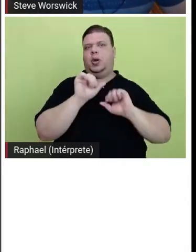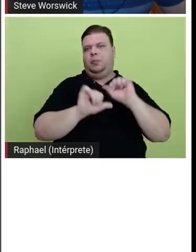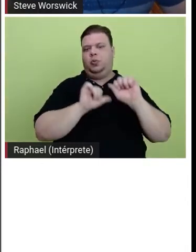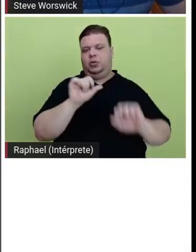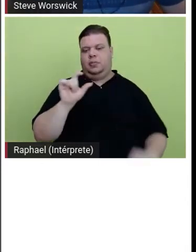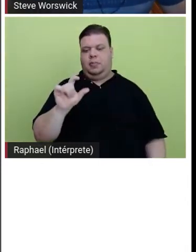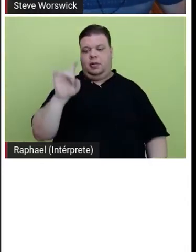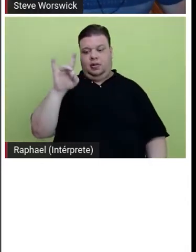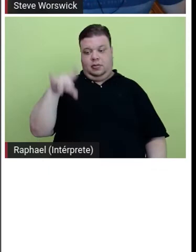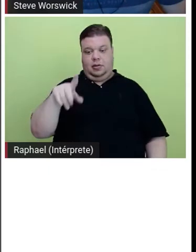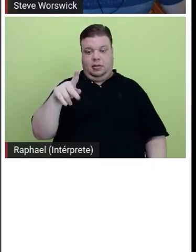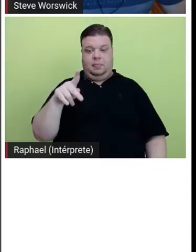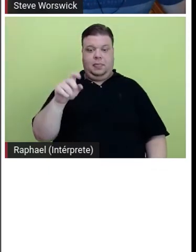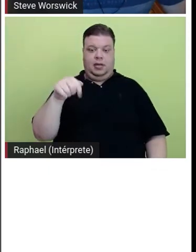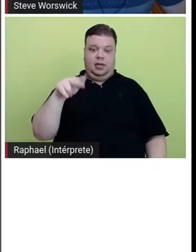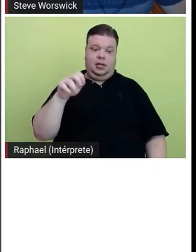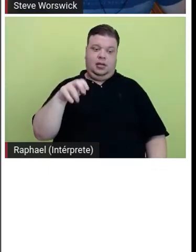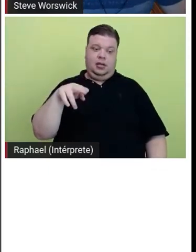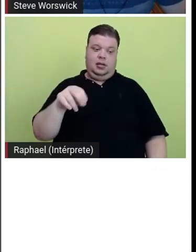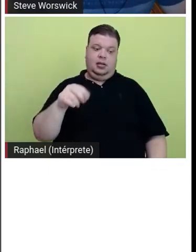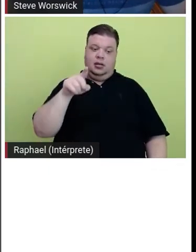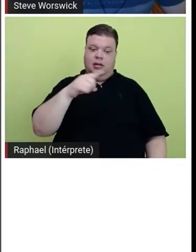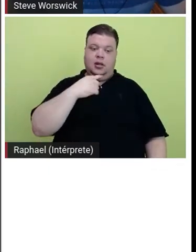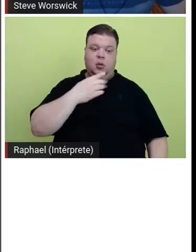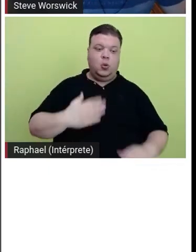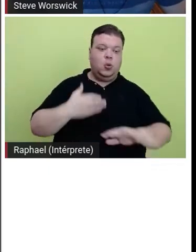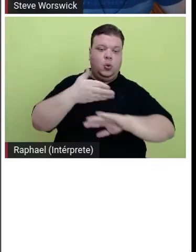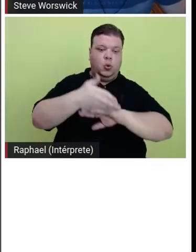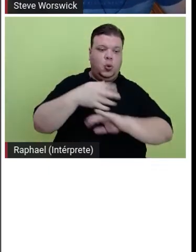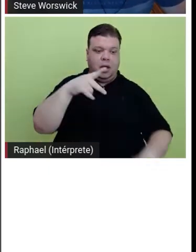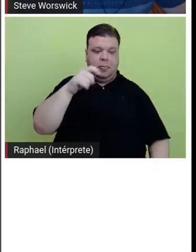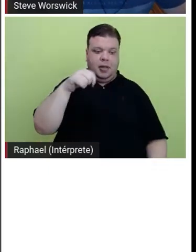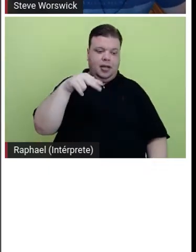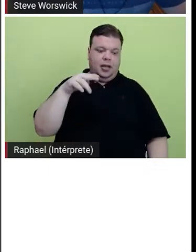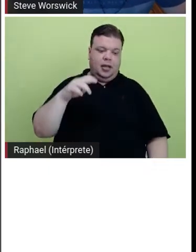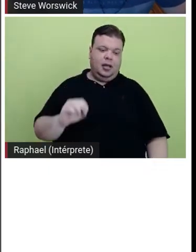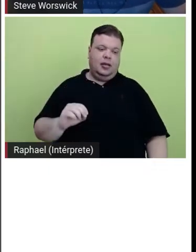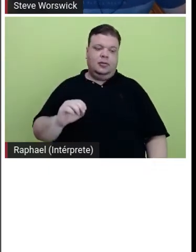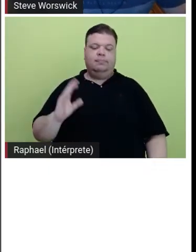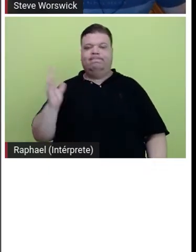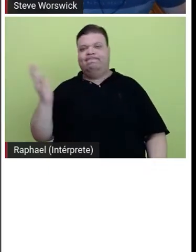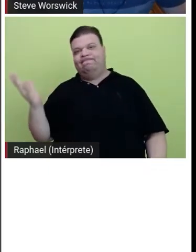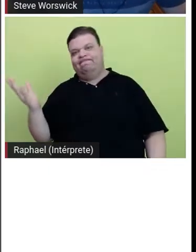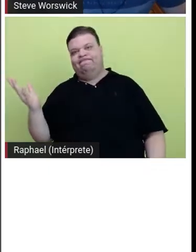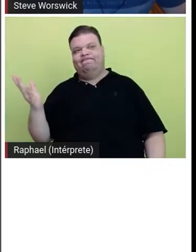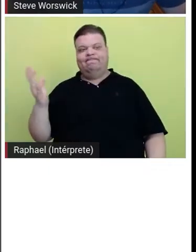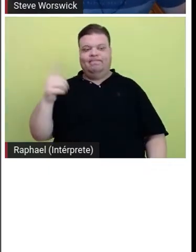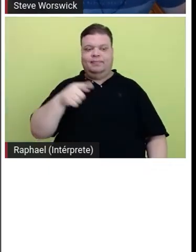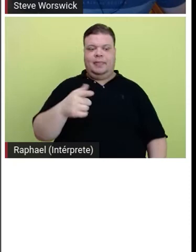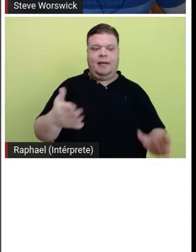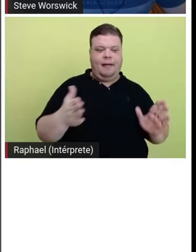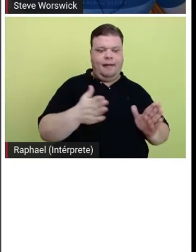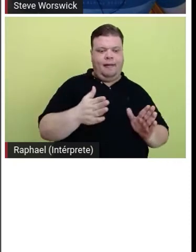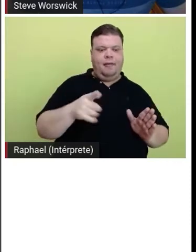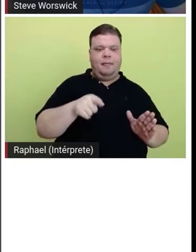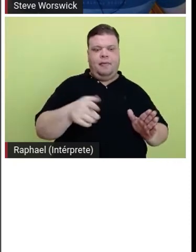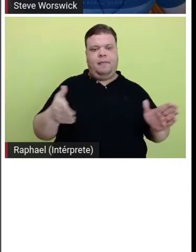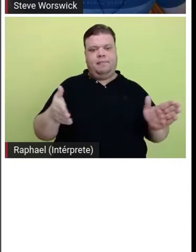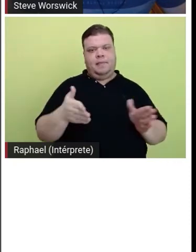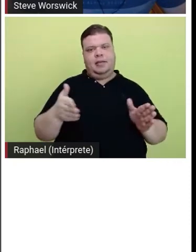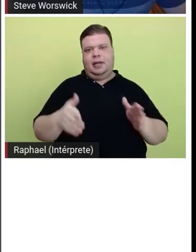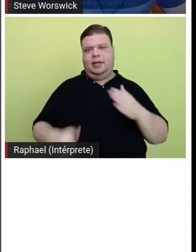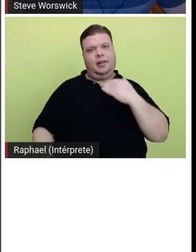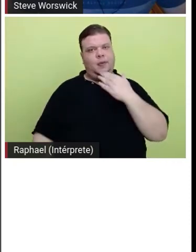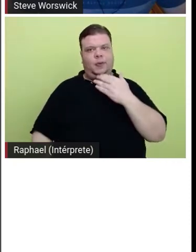with. And, it's got to keep up with like slang and new words and all different types of things like that. So it's